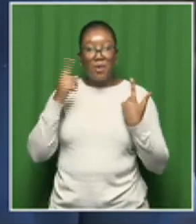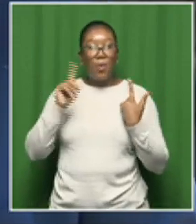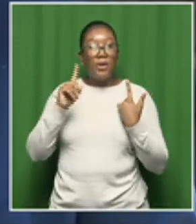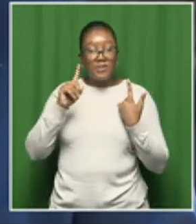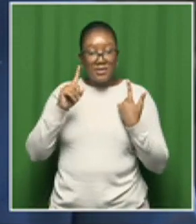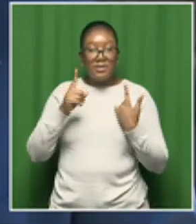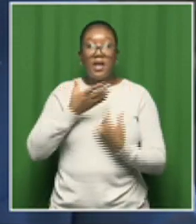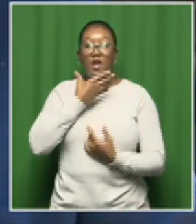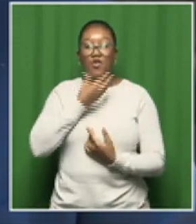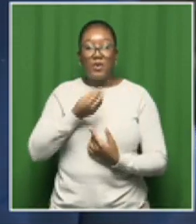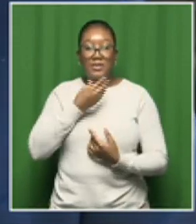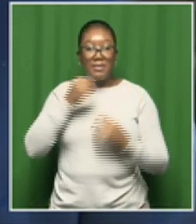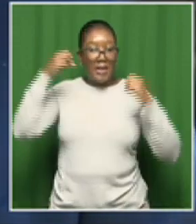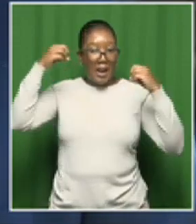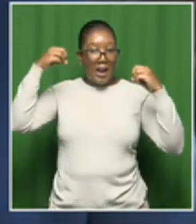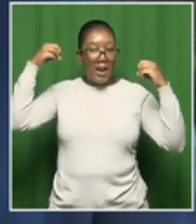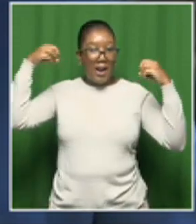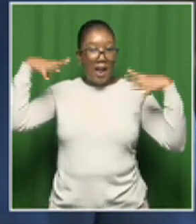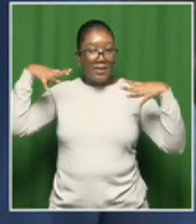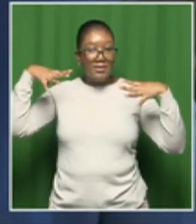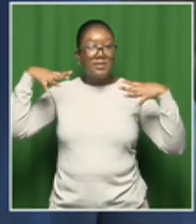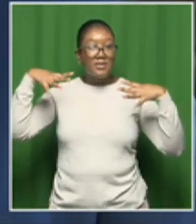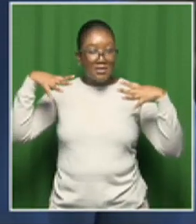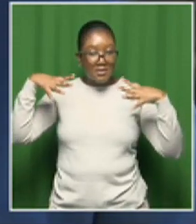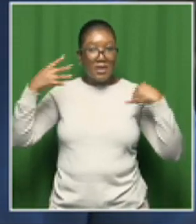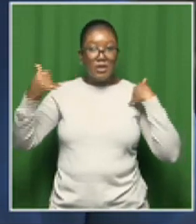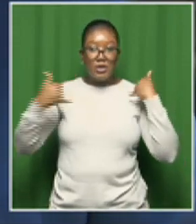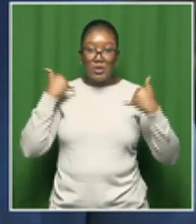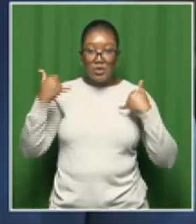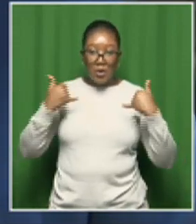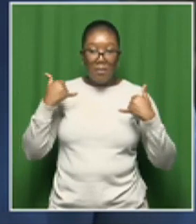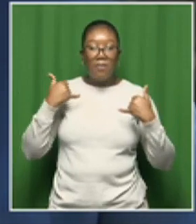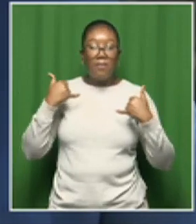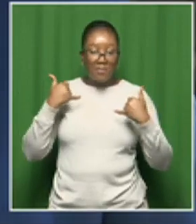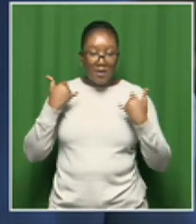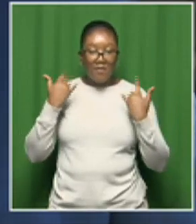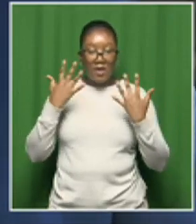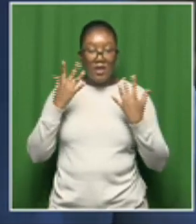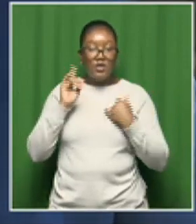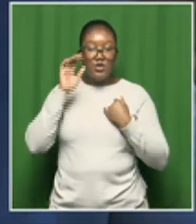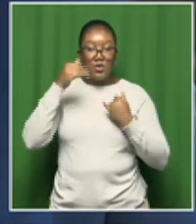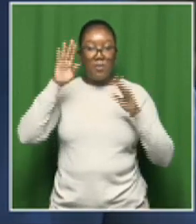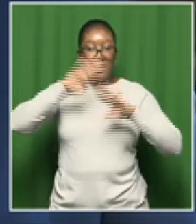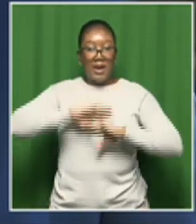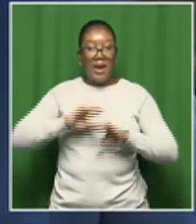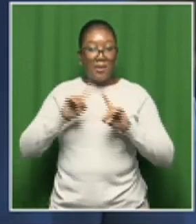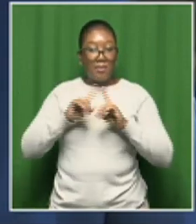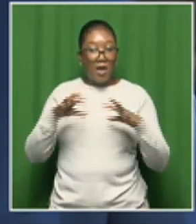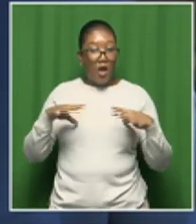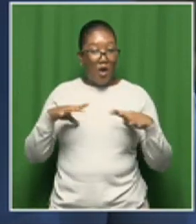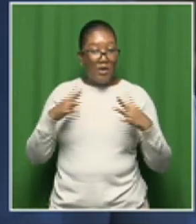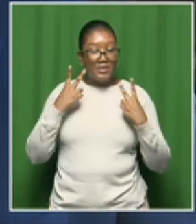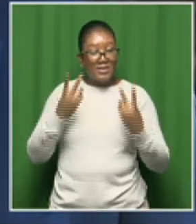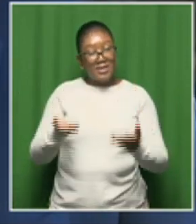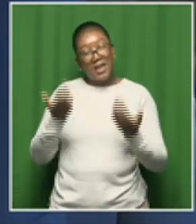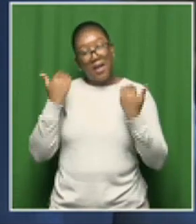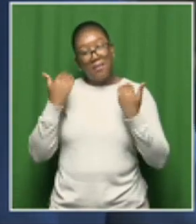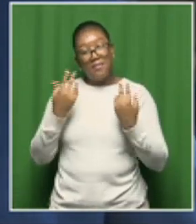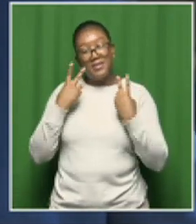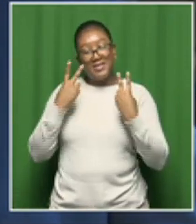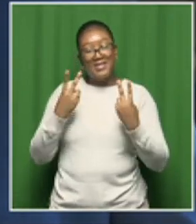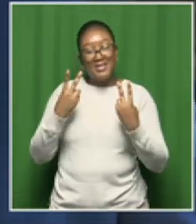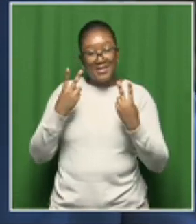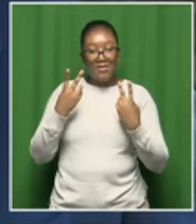we're literally launching tomorrow night. It is something to behold. So anytime during the holidays, come and have a look and see what's going on across the road.